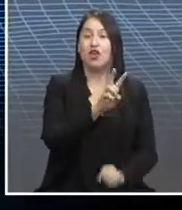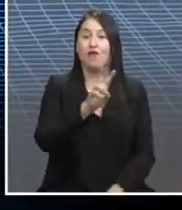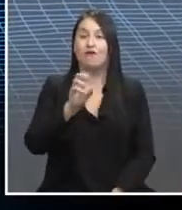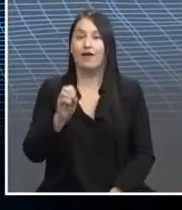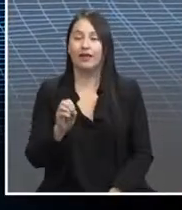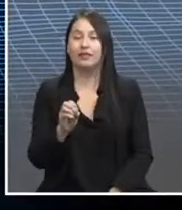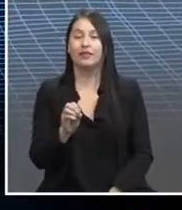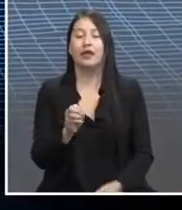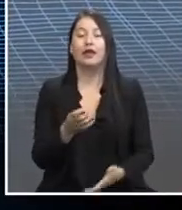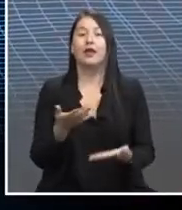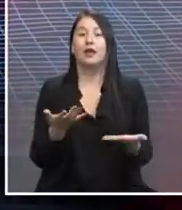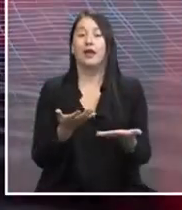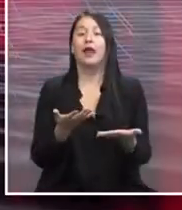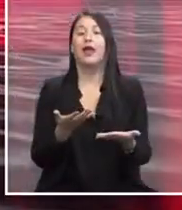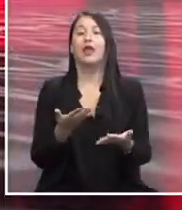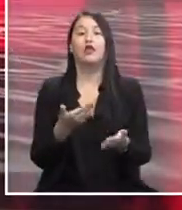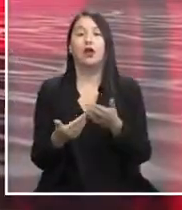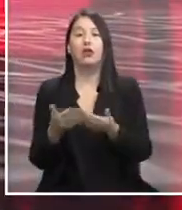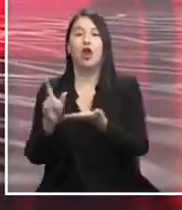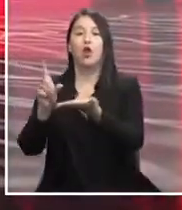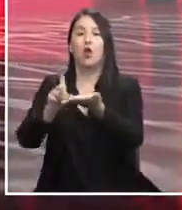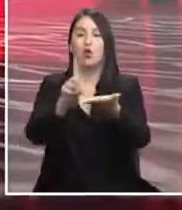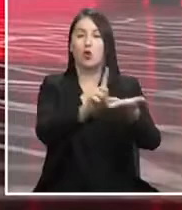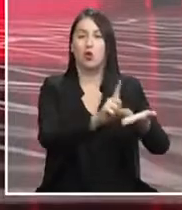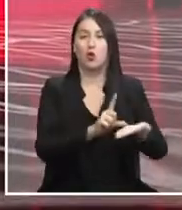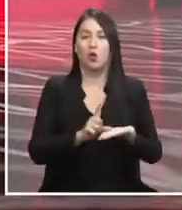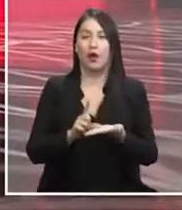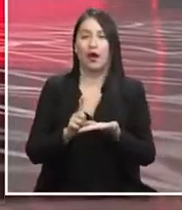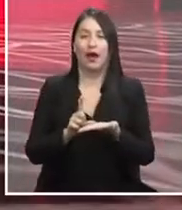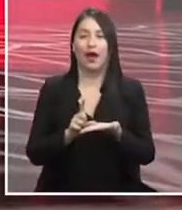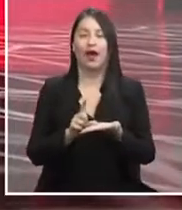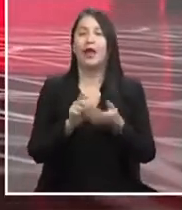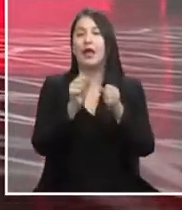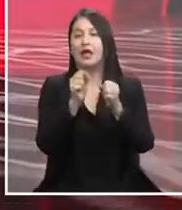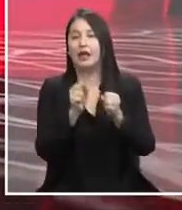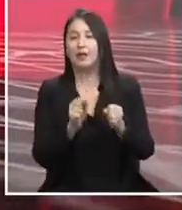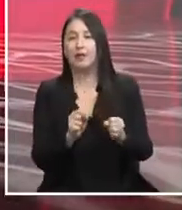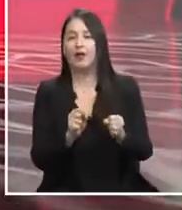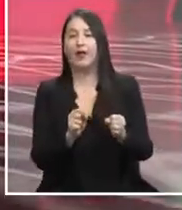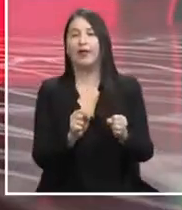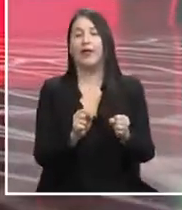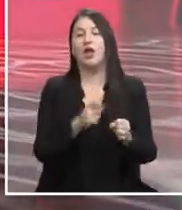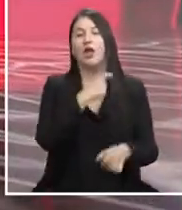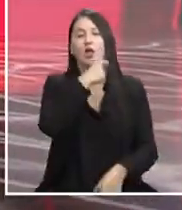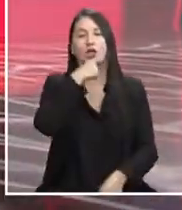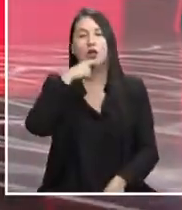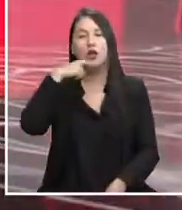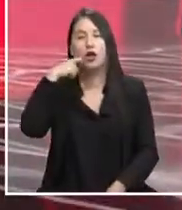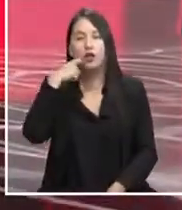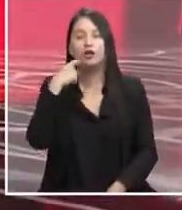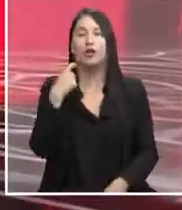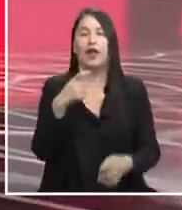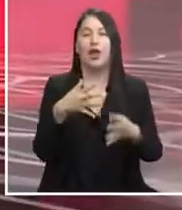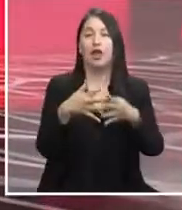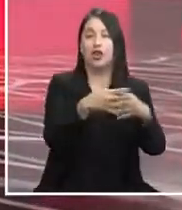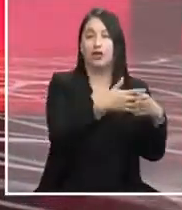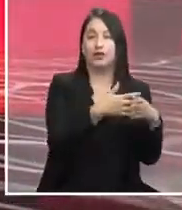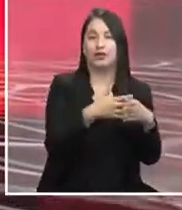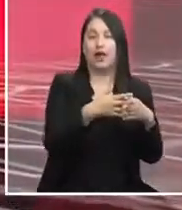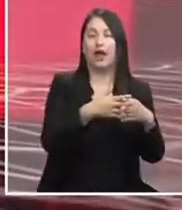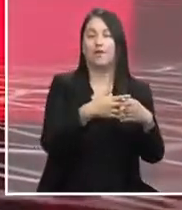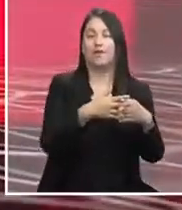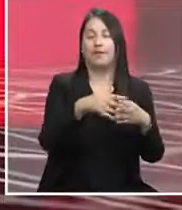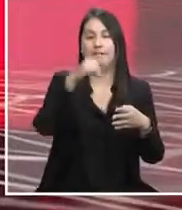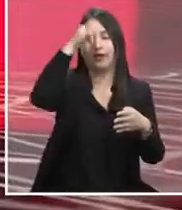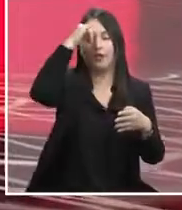Central Asia, for example, the erosion of the West Antarctic ice sheet, with consequent worldwide rise in sea